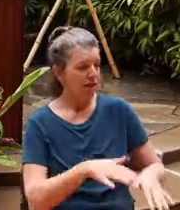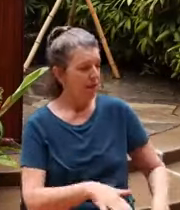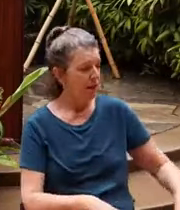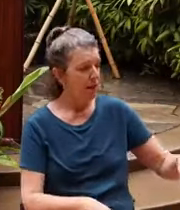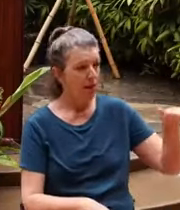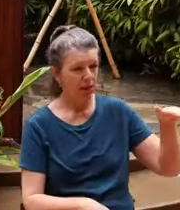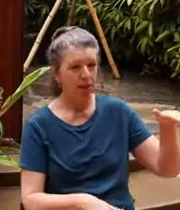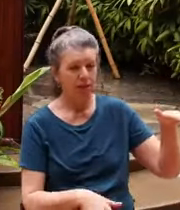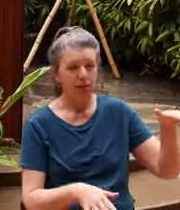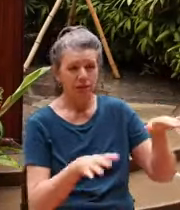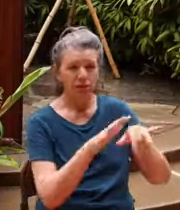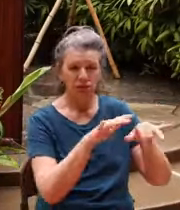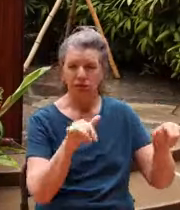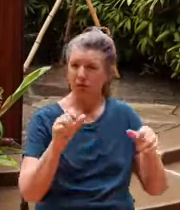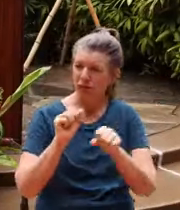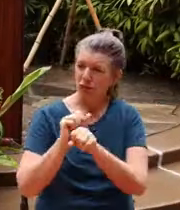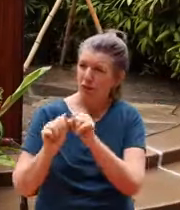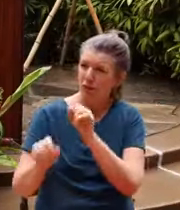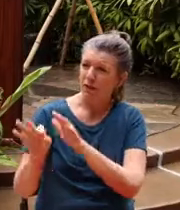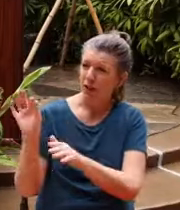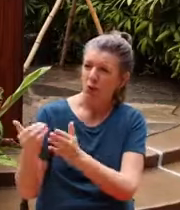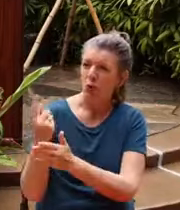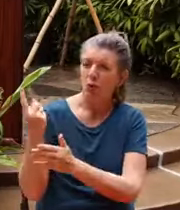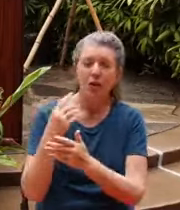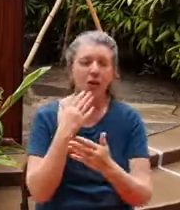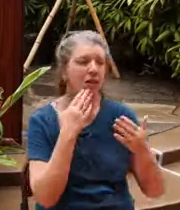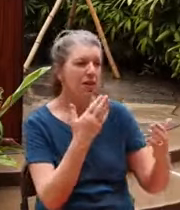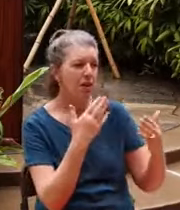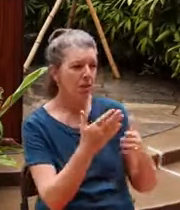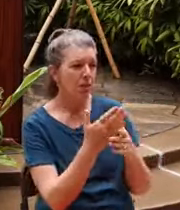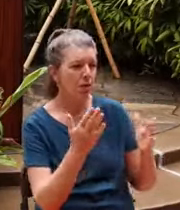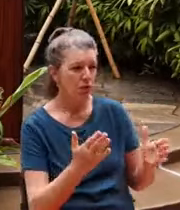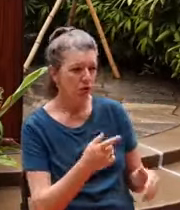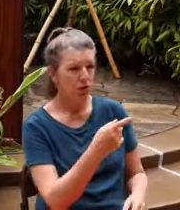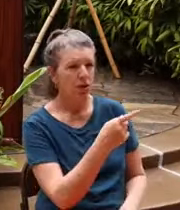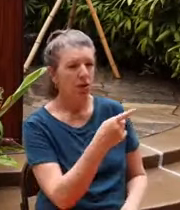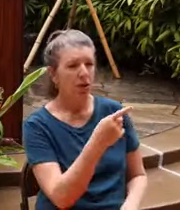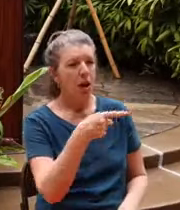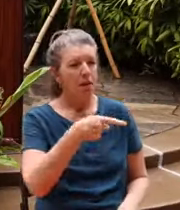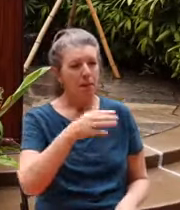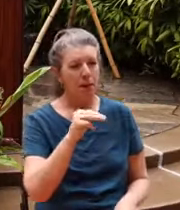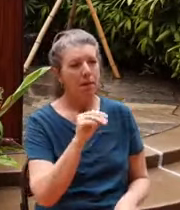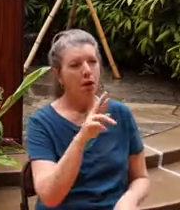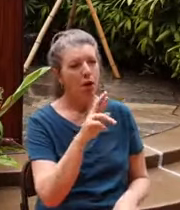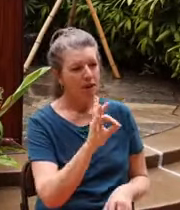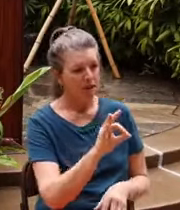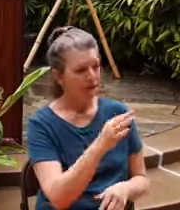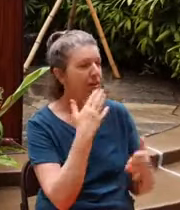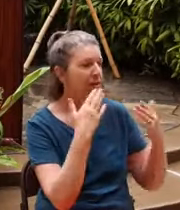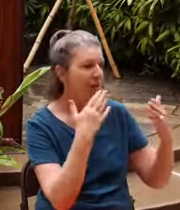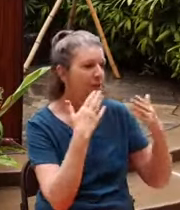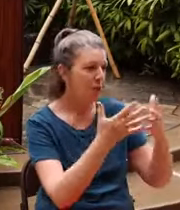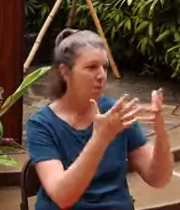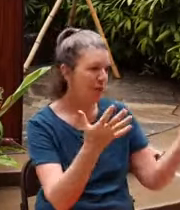work to site a new one, and we thank our partners at PMRF. Thank you very much,